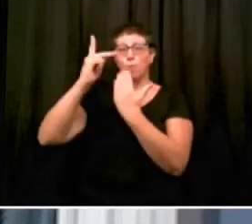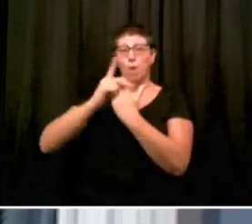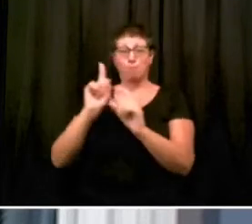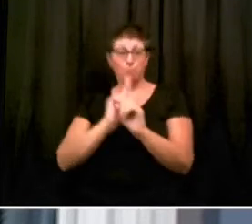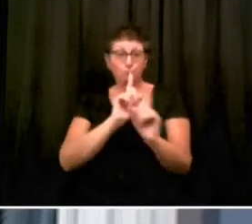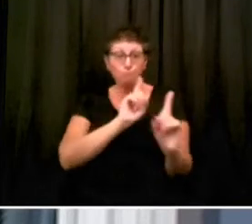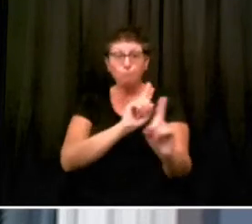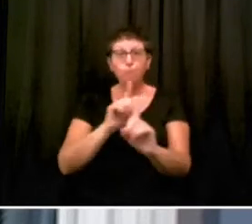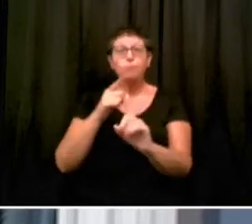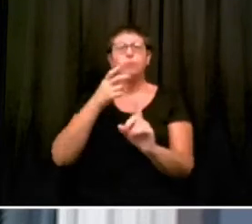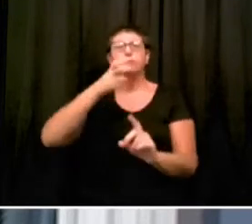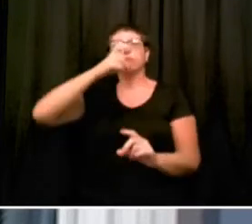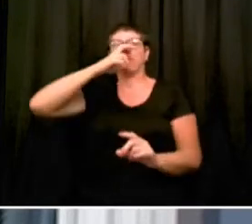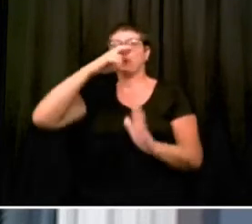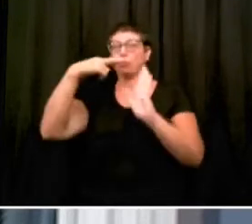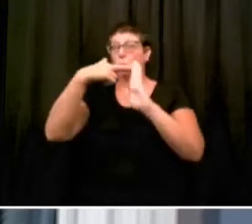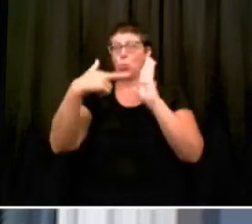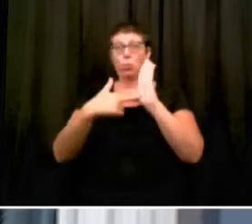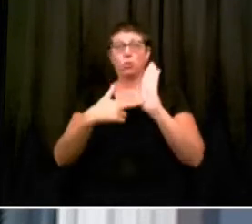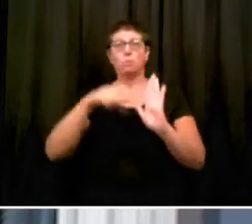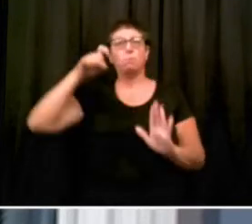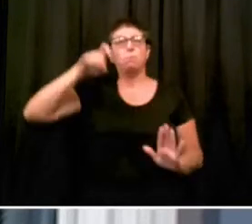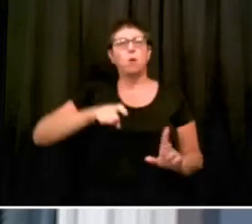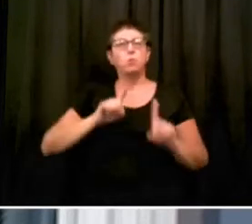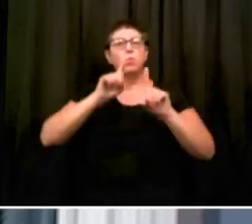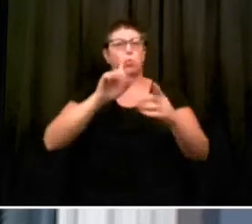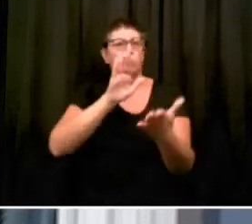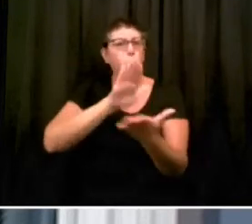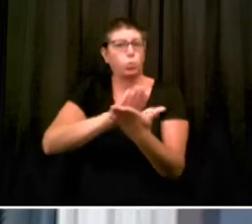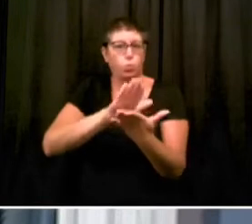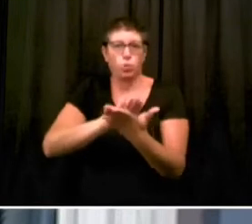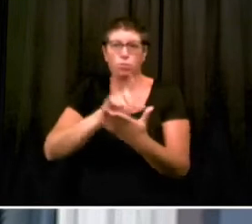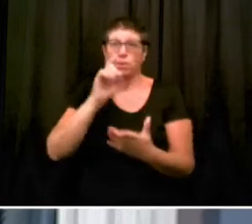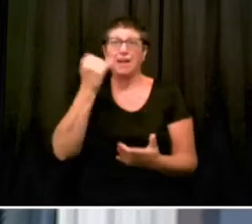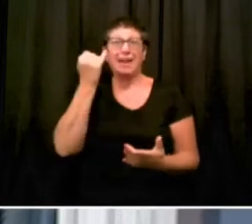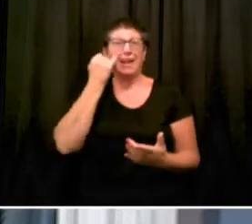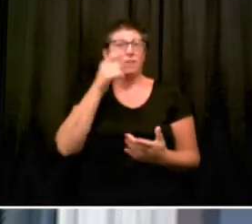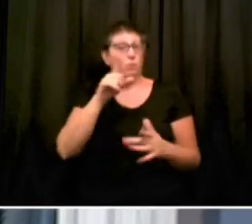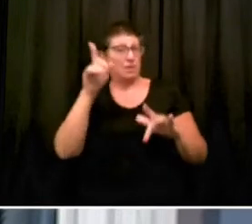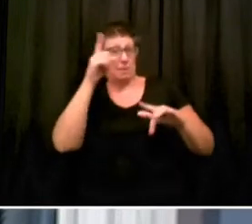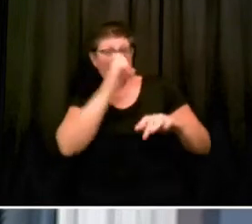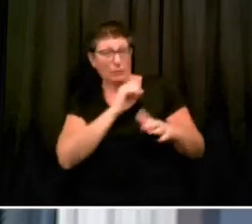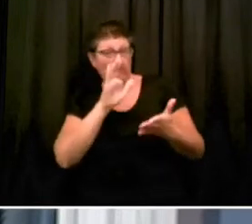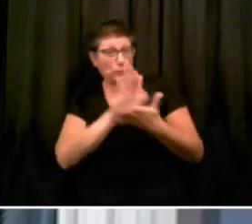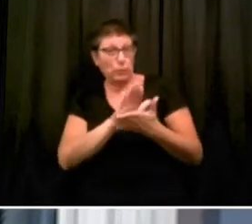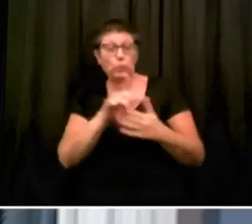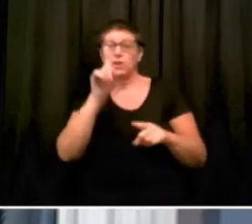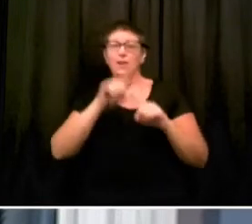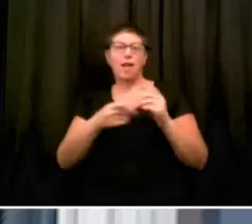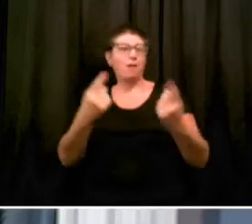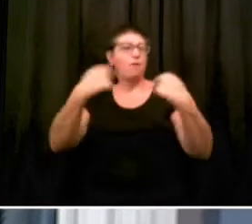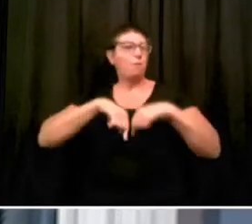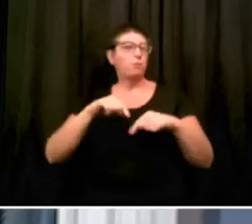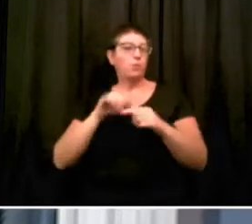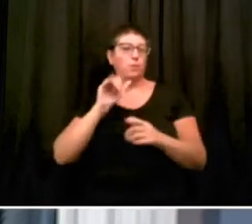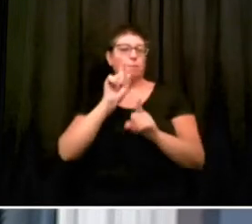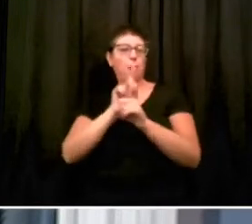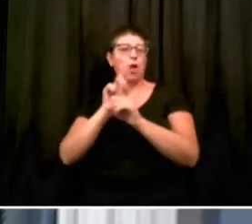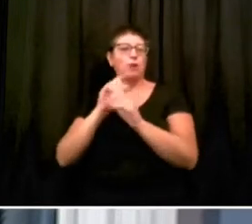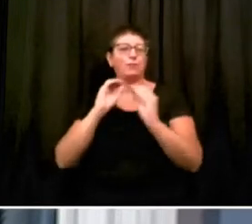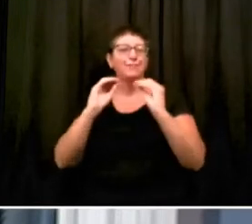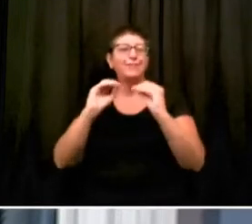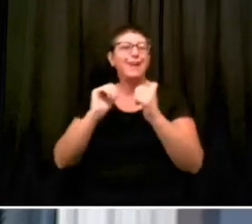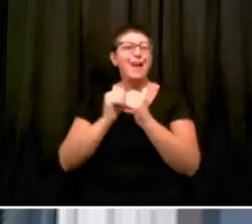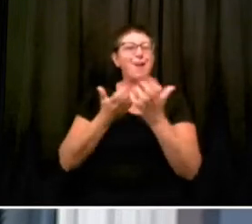is a lot of things I don't know, but one thing I definitely know. New York City police officers and detectives are as dedicated today as